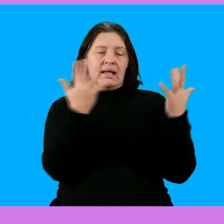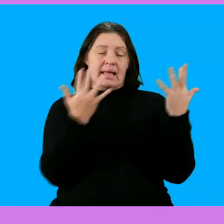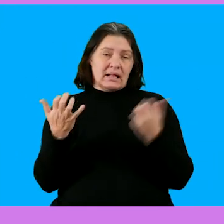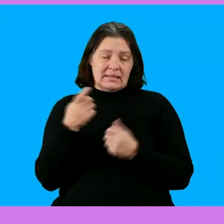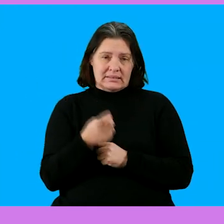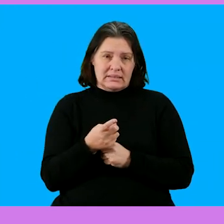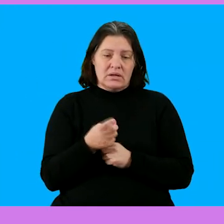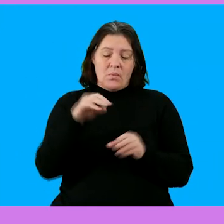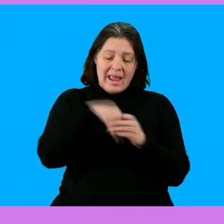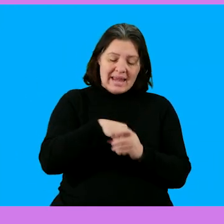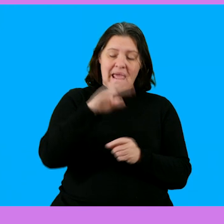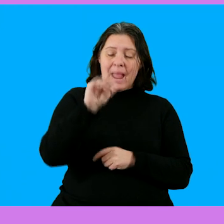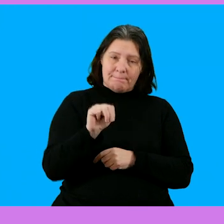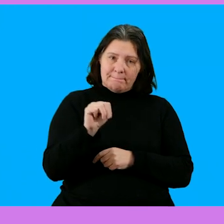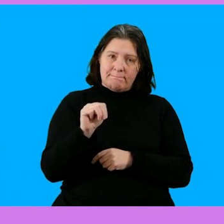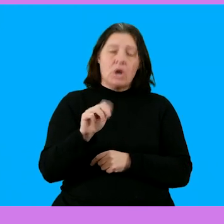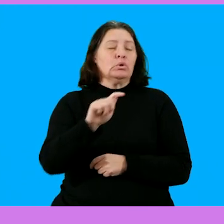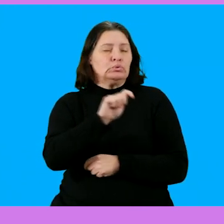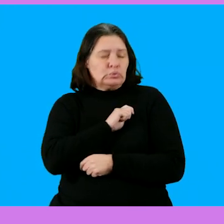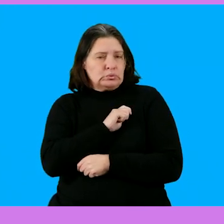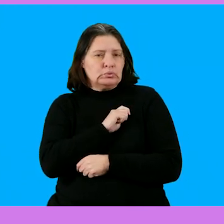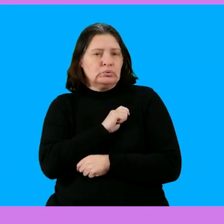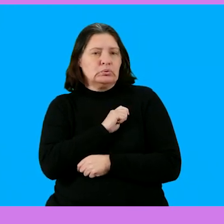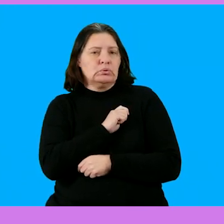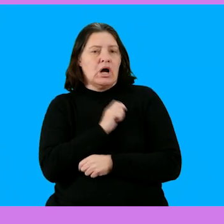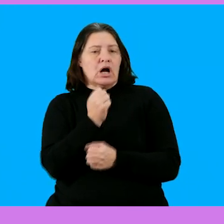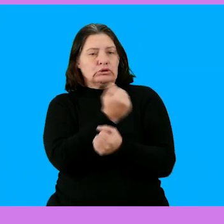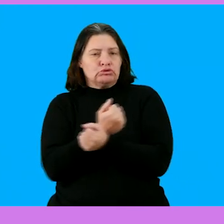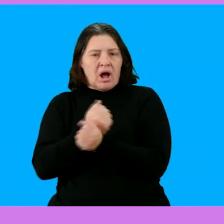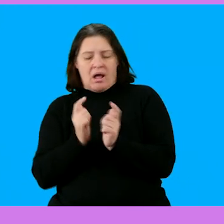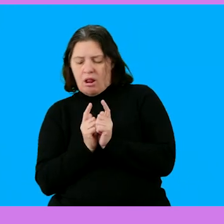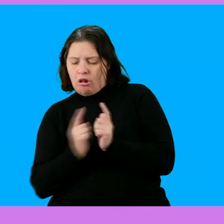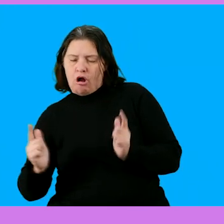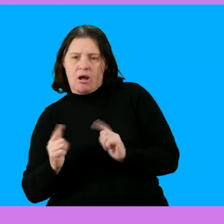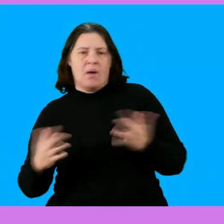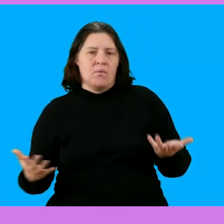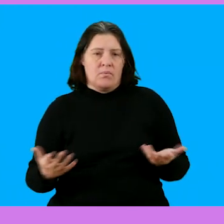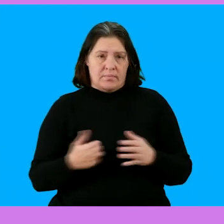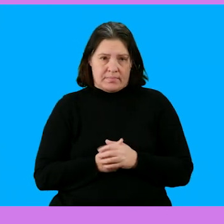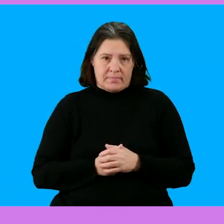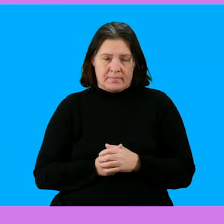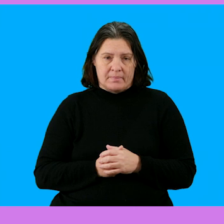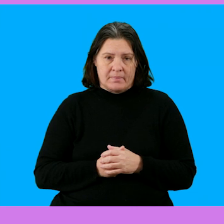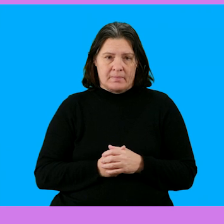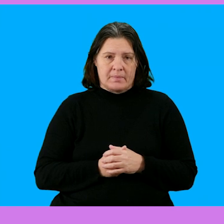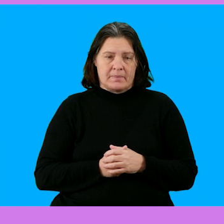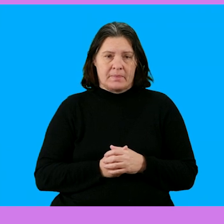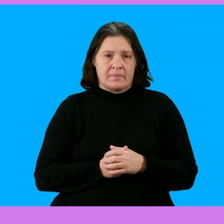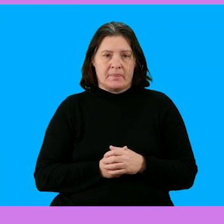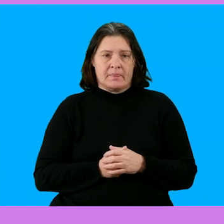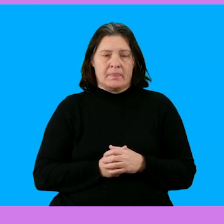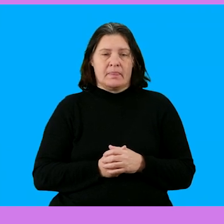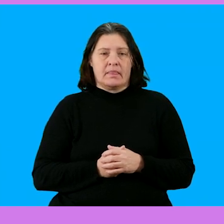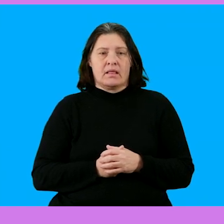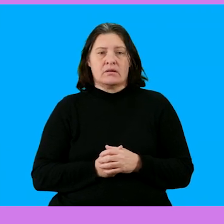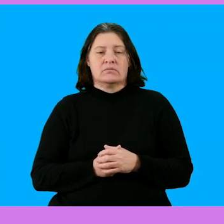question. Calculate in meters the actual length of the truck. Calculate in meters the